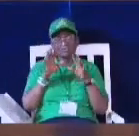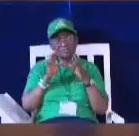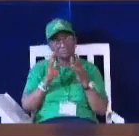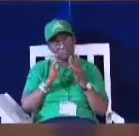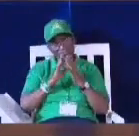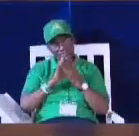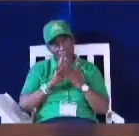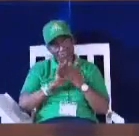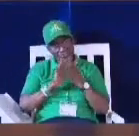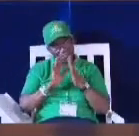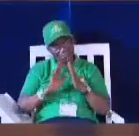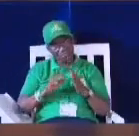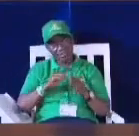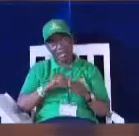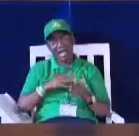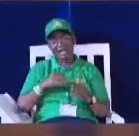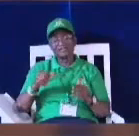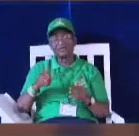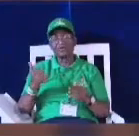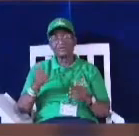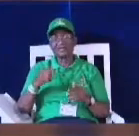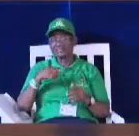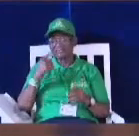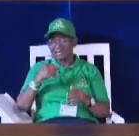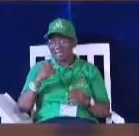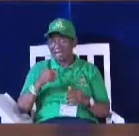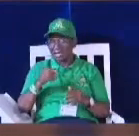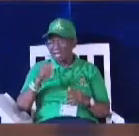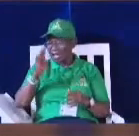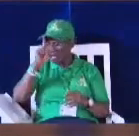And the other said, "Ah, brother,